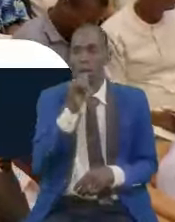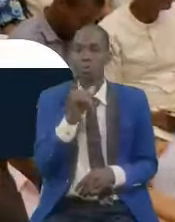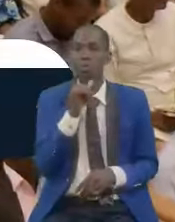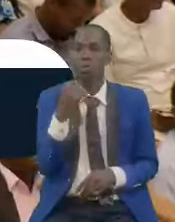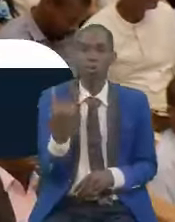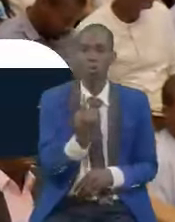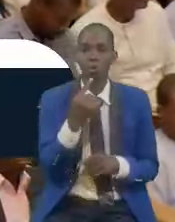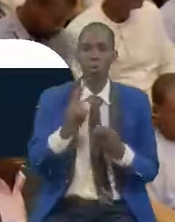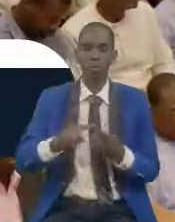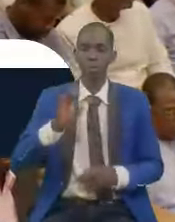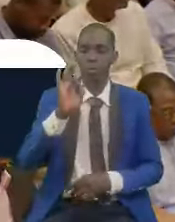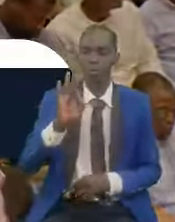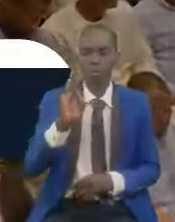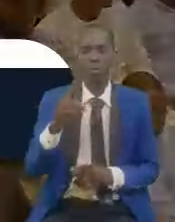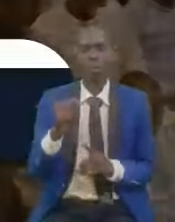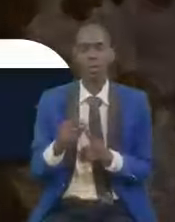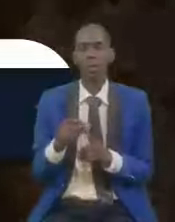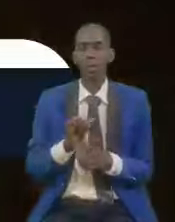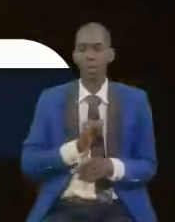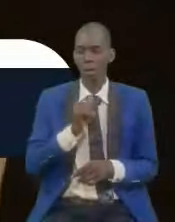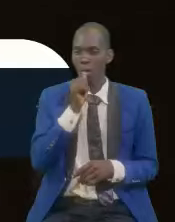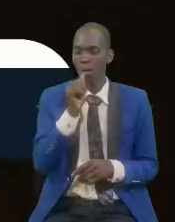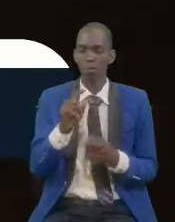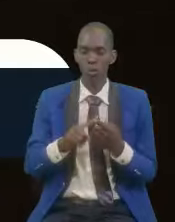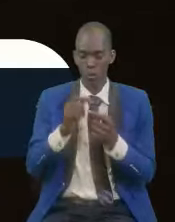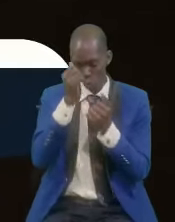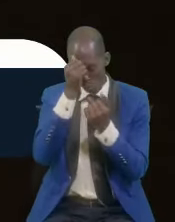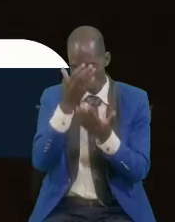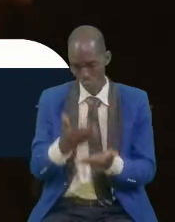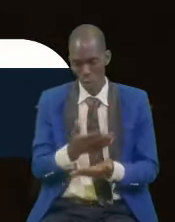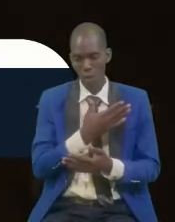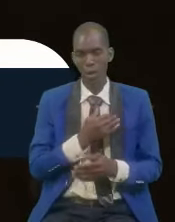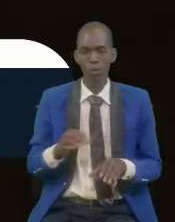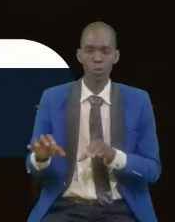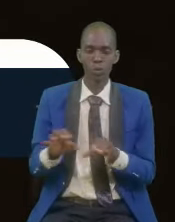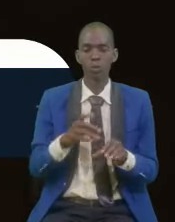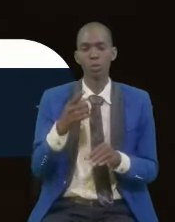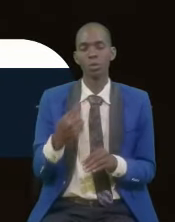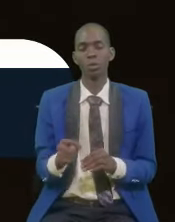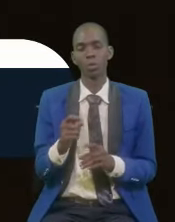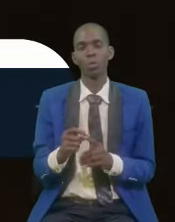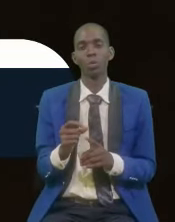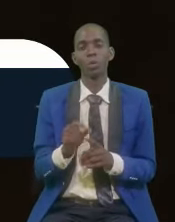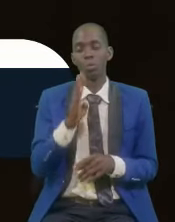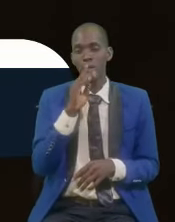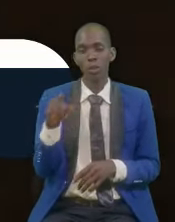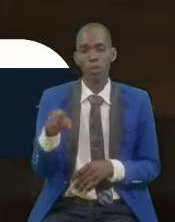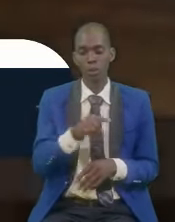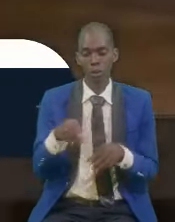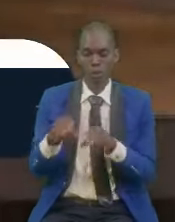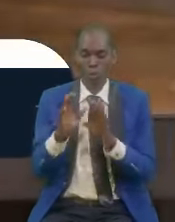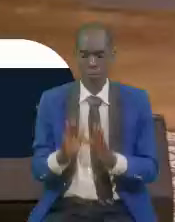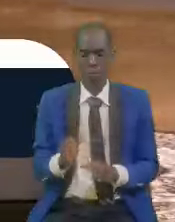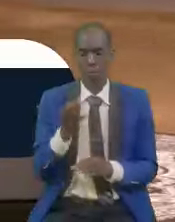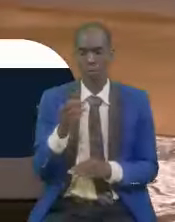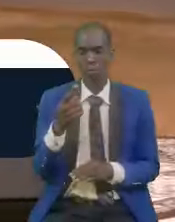the word. I am to obey the word and do the word. Be ye doers of the word and